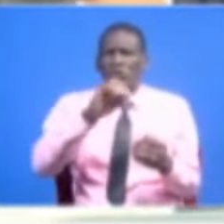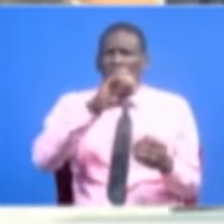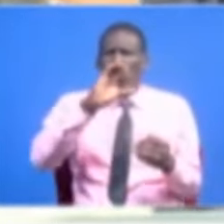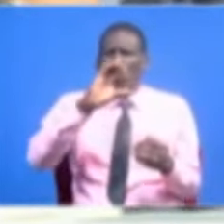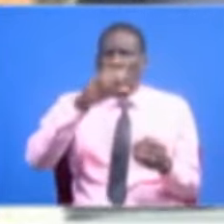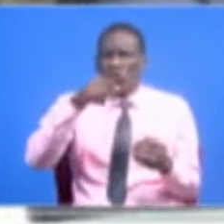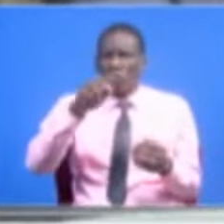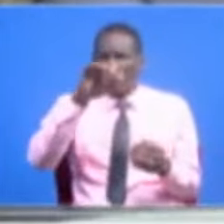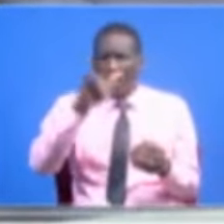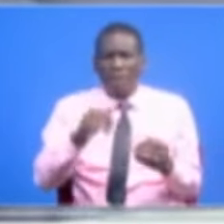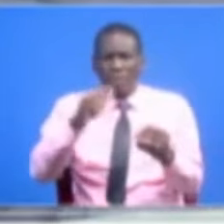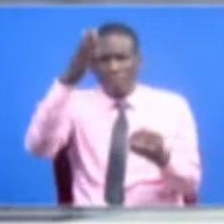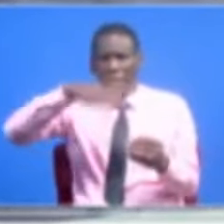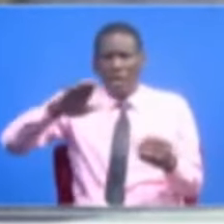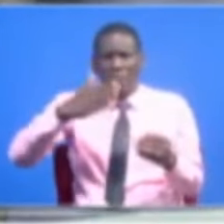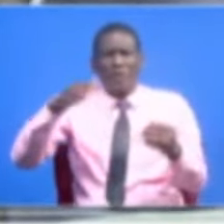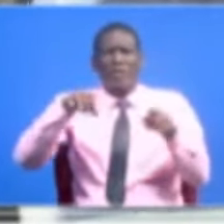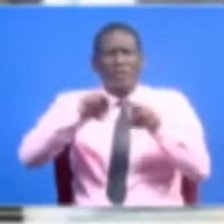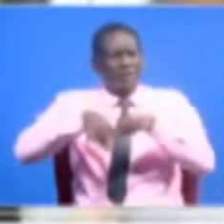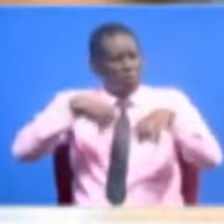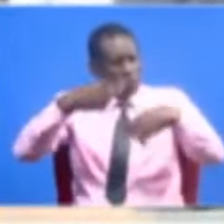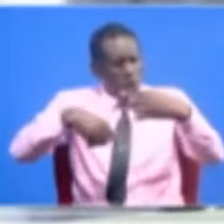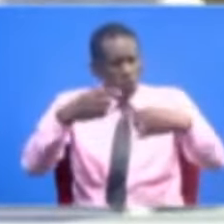and Occupy Parliament, will still go on.